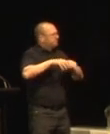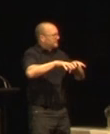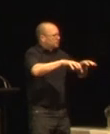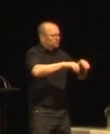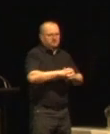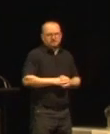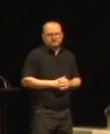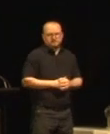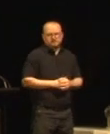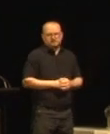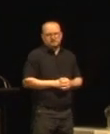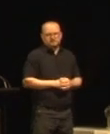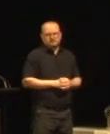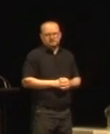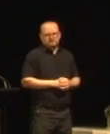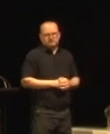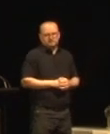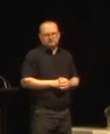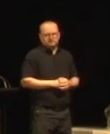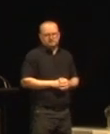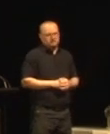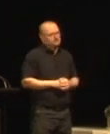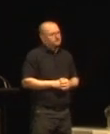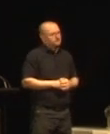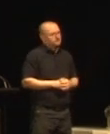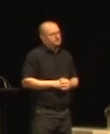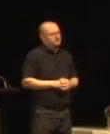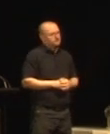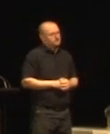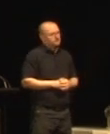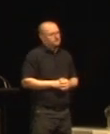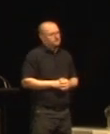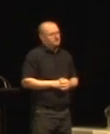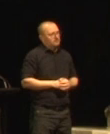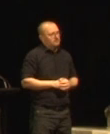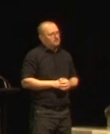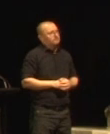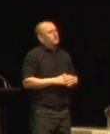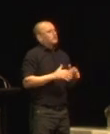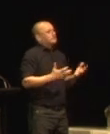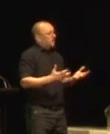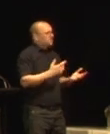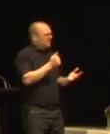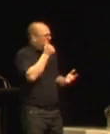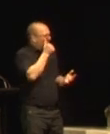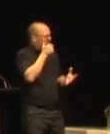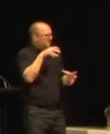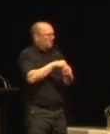very often. I've kind of, in figuring out UN Live, and that's an ongoing process, I assure